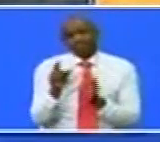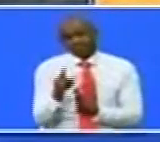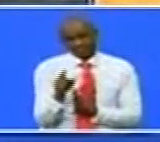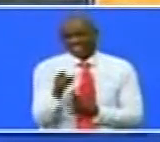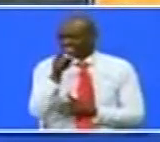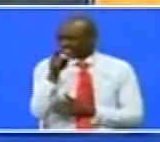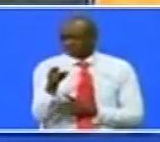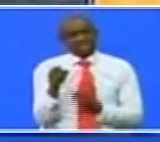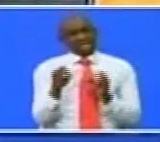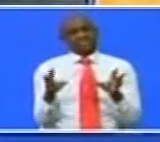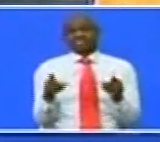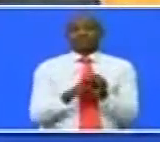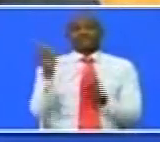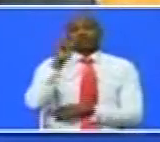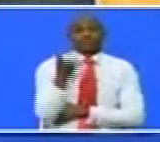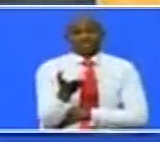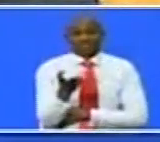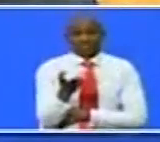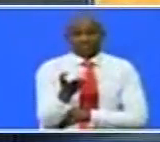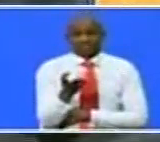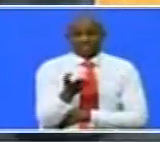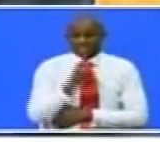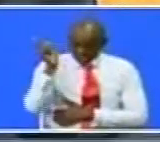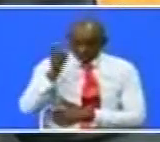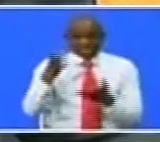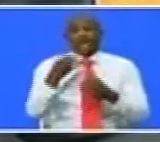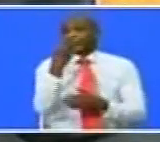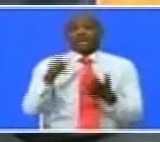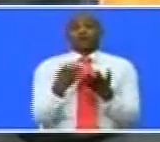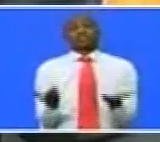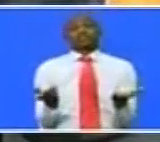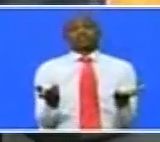doesn't arise. It's like Nairobi. Isiolo and Nairobi is just 3 hours difference.